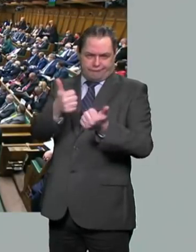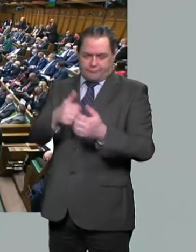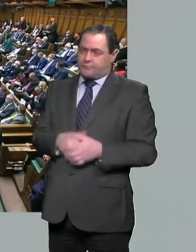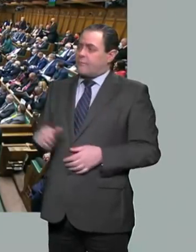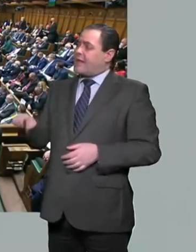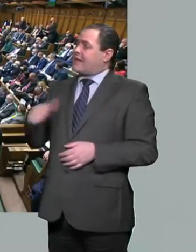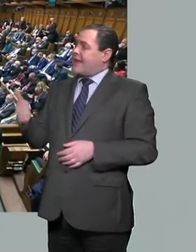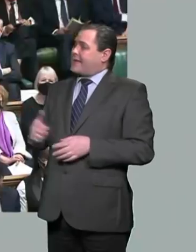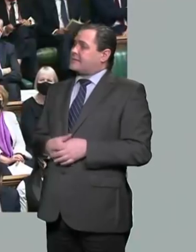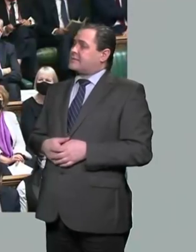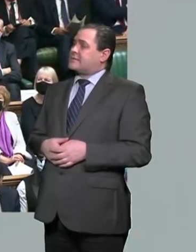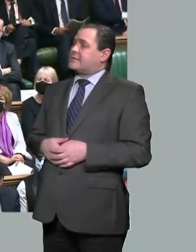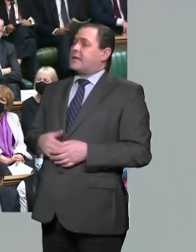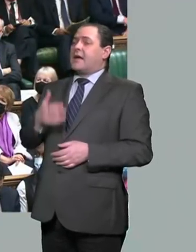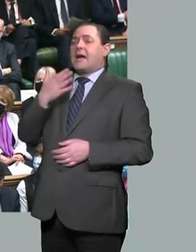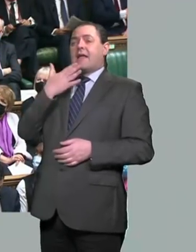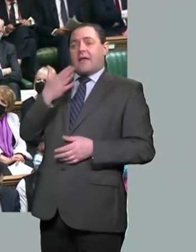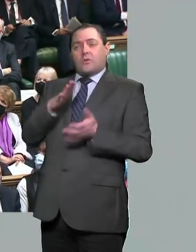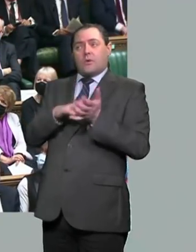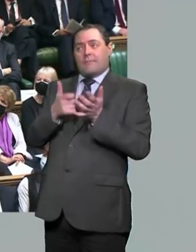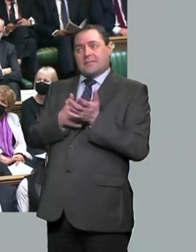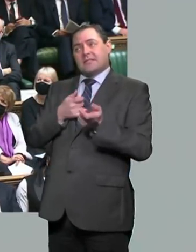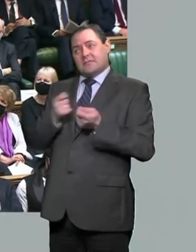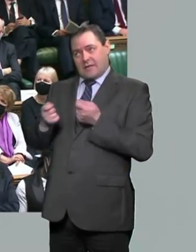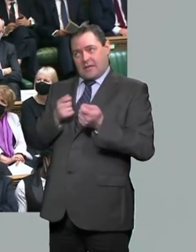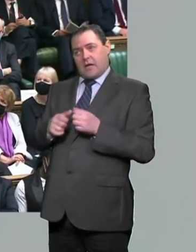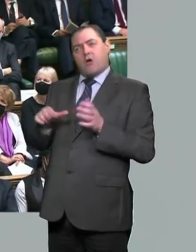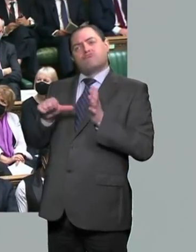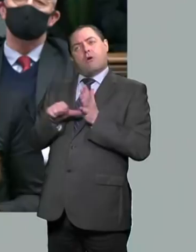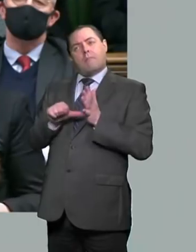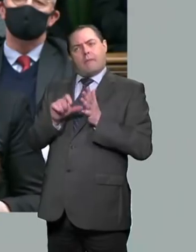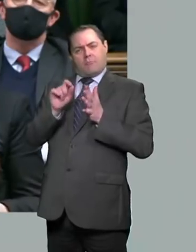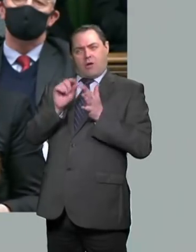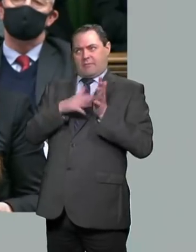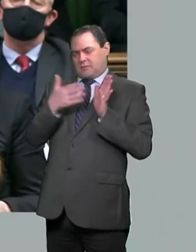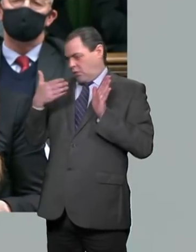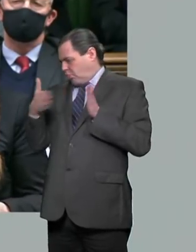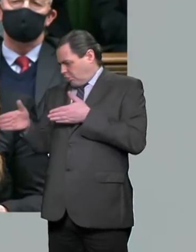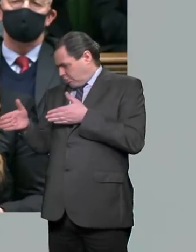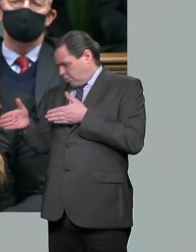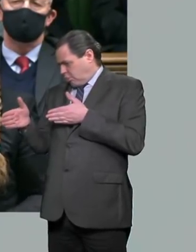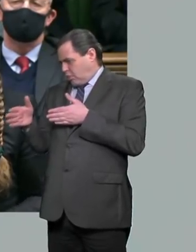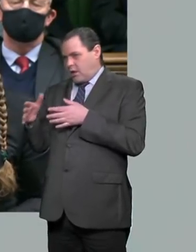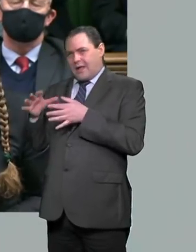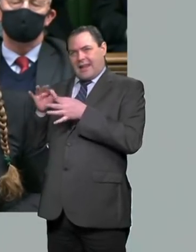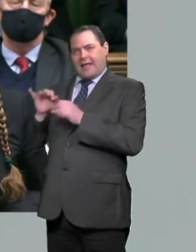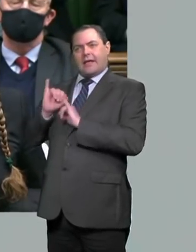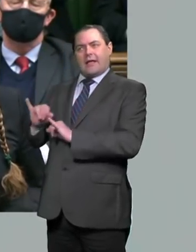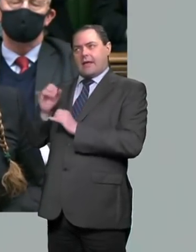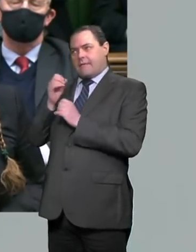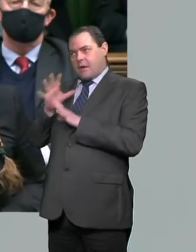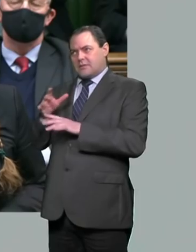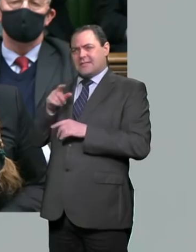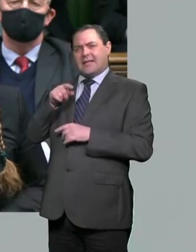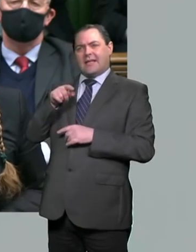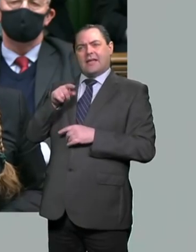Baskin. Thank you, Mr. Speaker. The problem with a distracted Prime Minister is that he makes the wrong choices. While he's been living